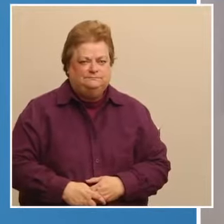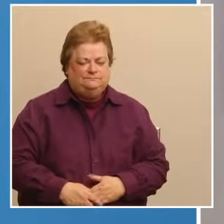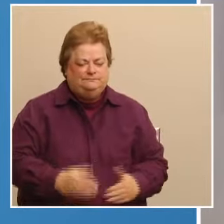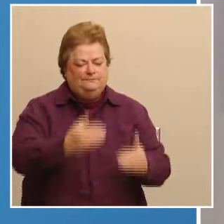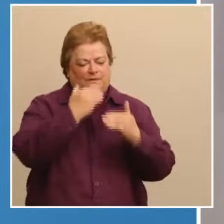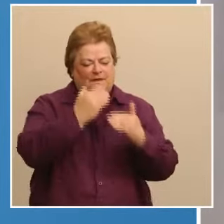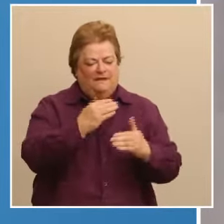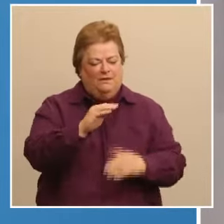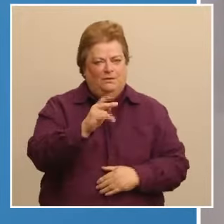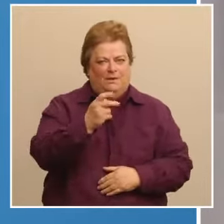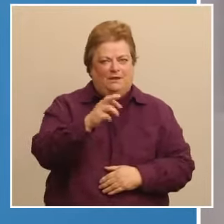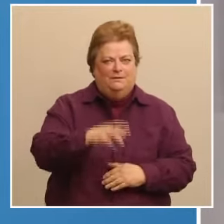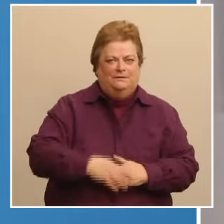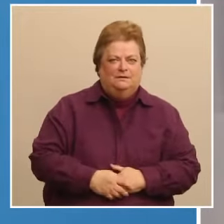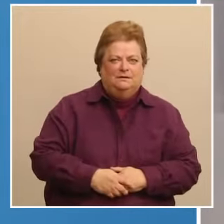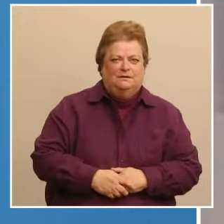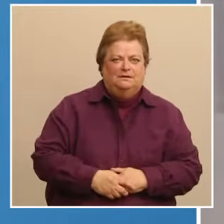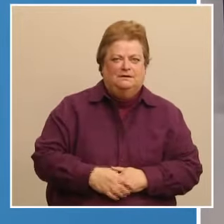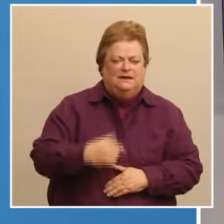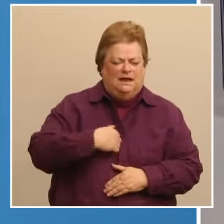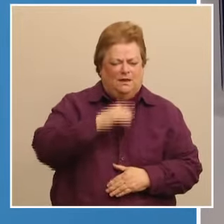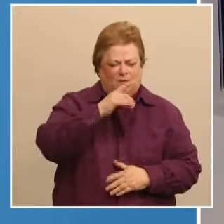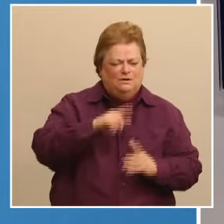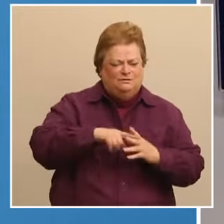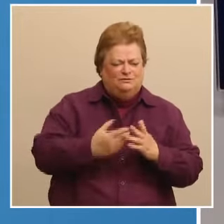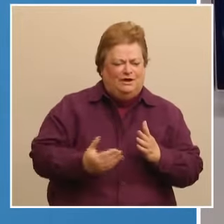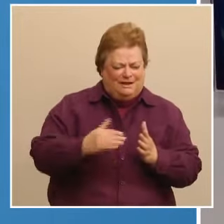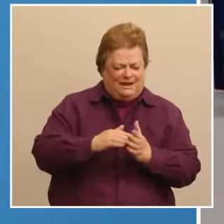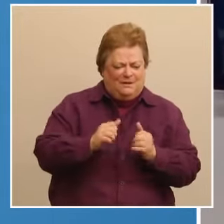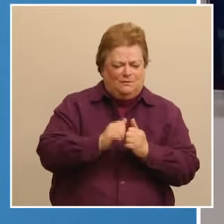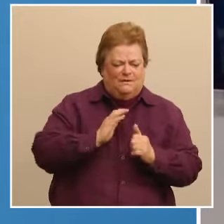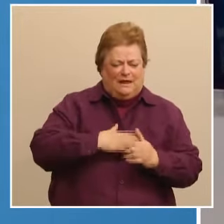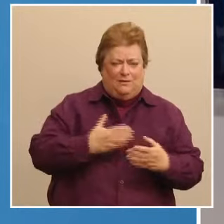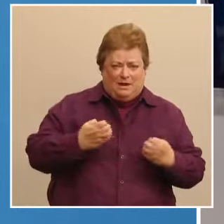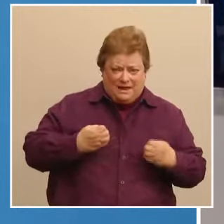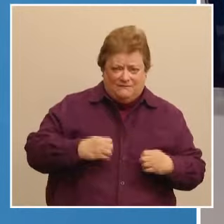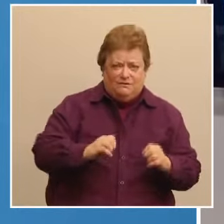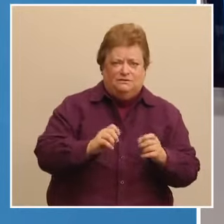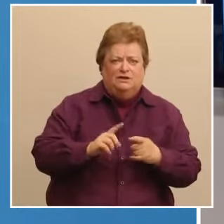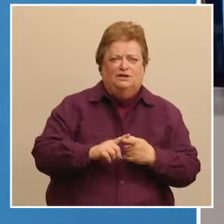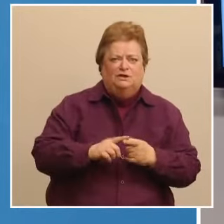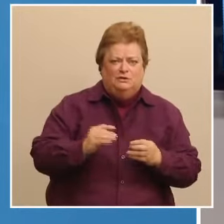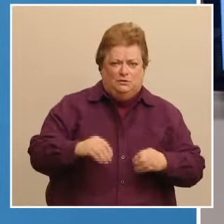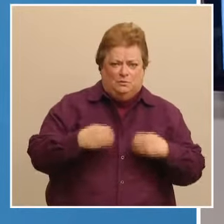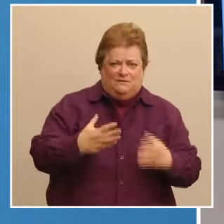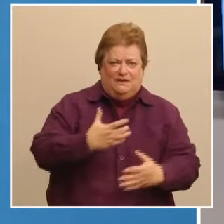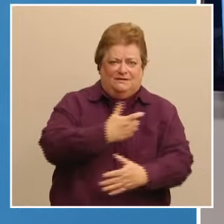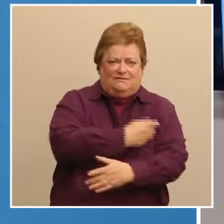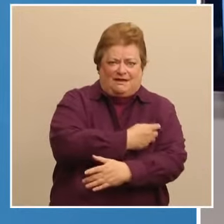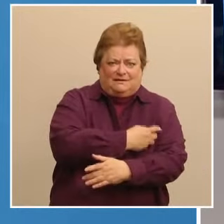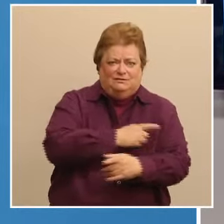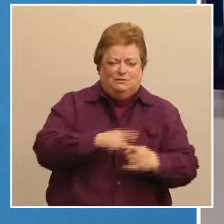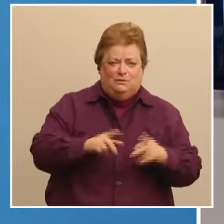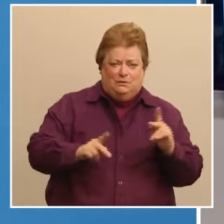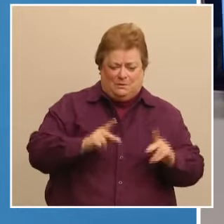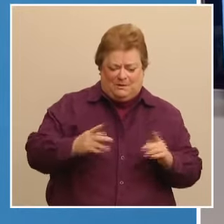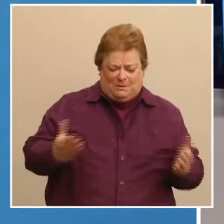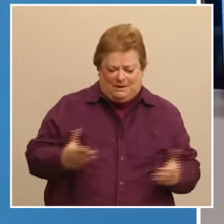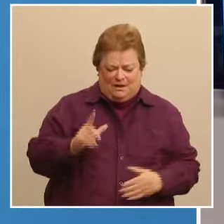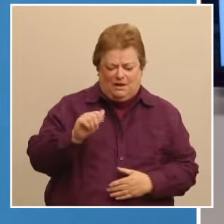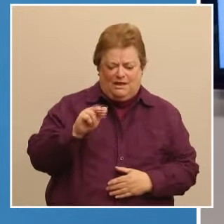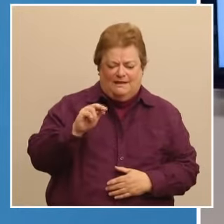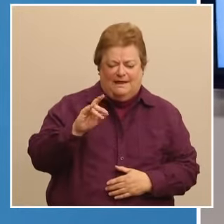Thank you, Mayor. I'm going to start again with our efforts to provide the COVID-19 vaccine to residents of